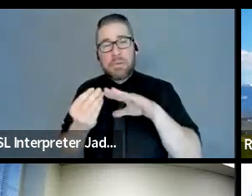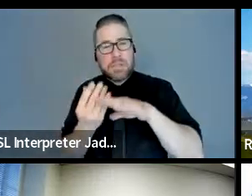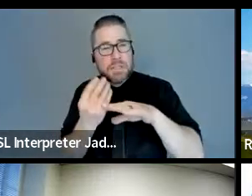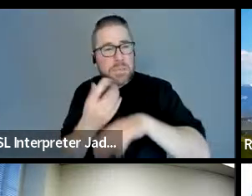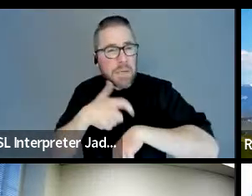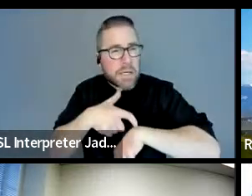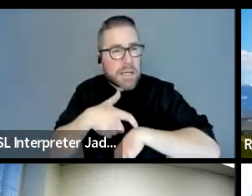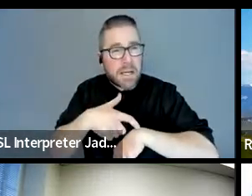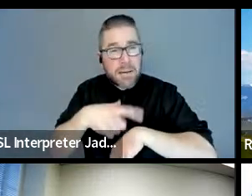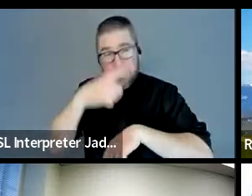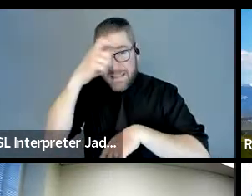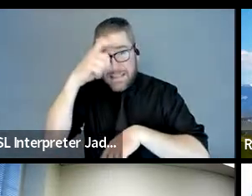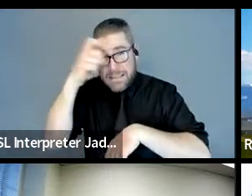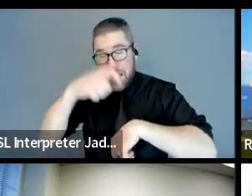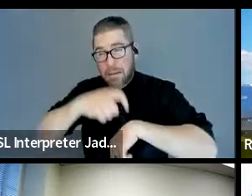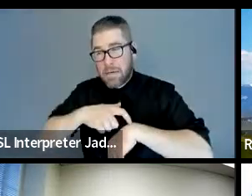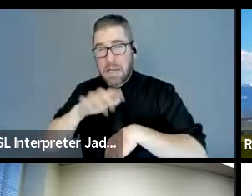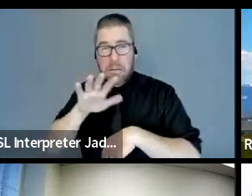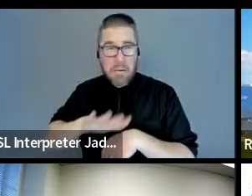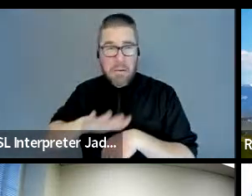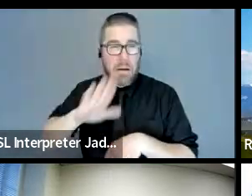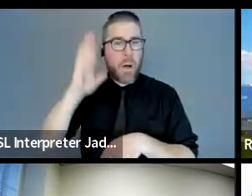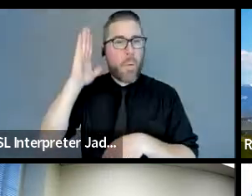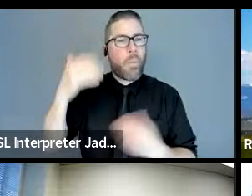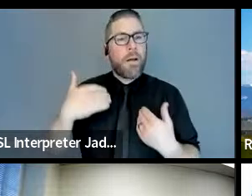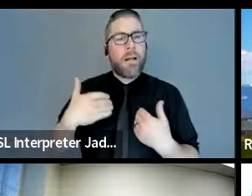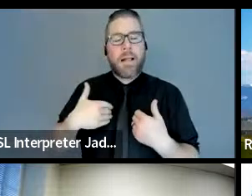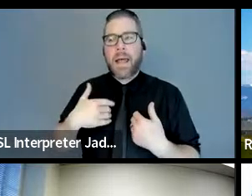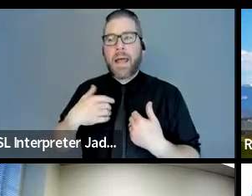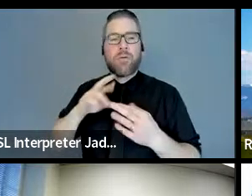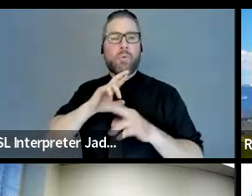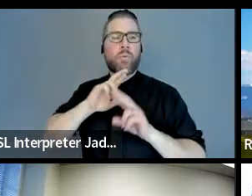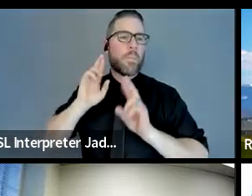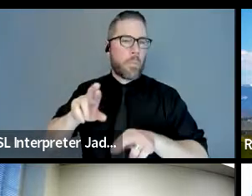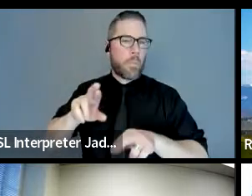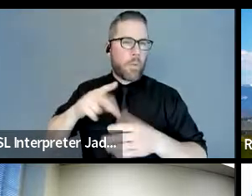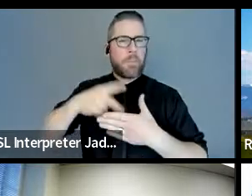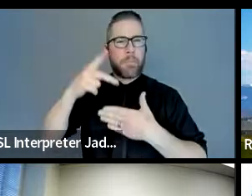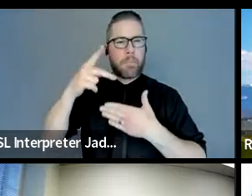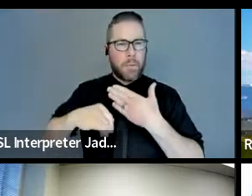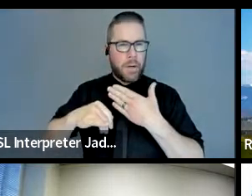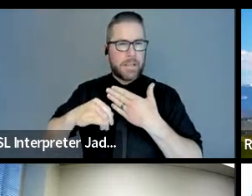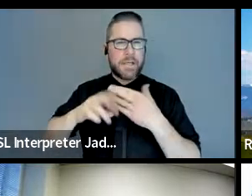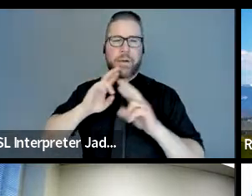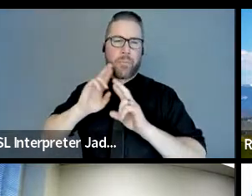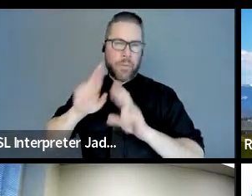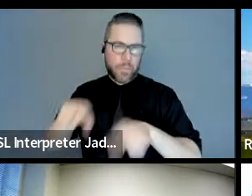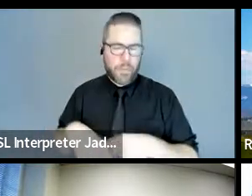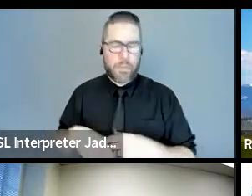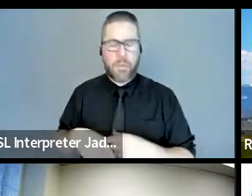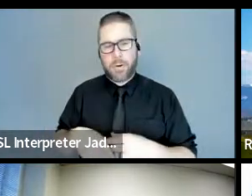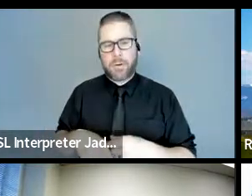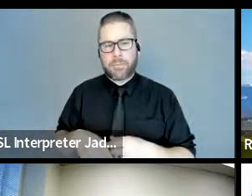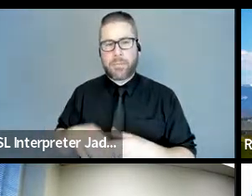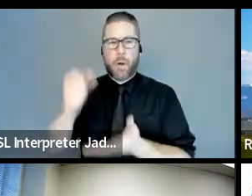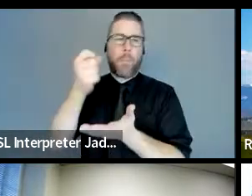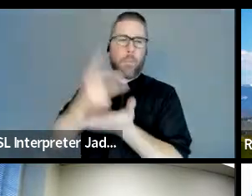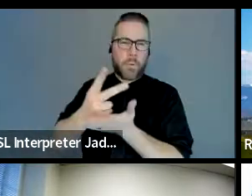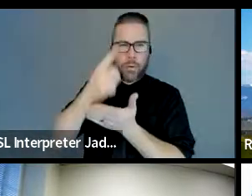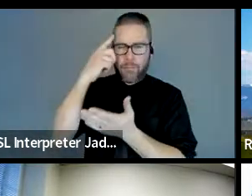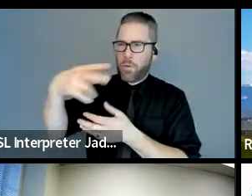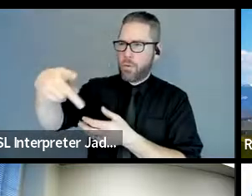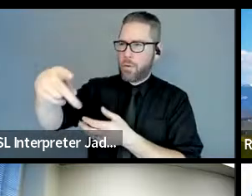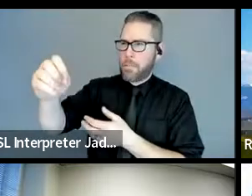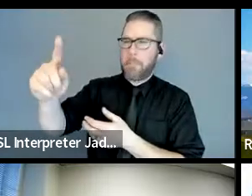have what we call a project report equivalent ready to share and be approved by the port. But right now we are in